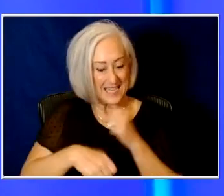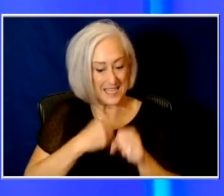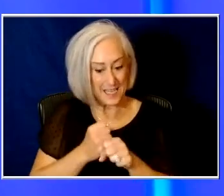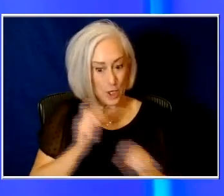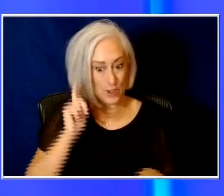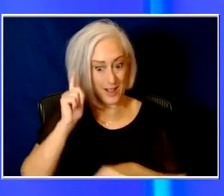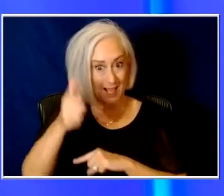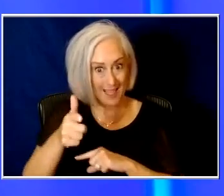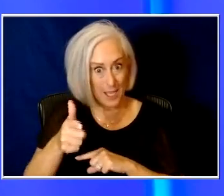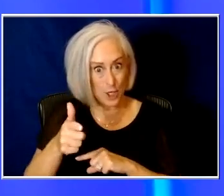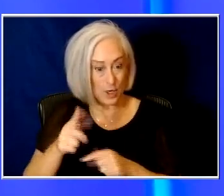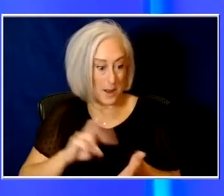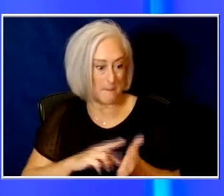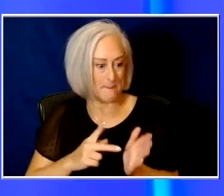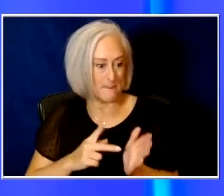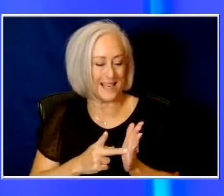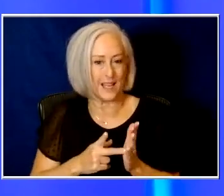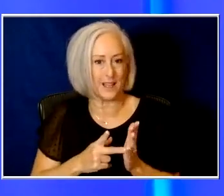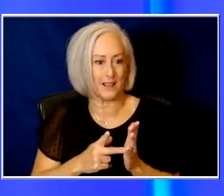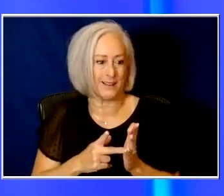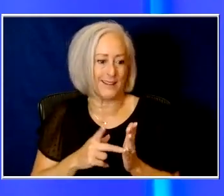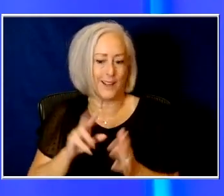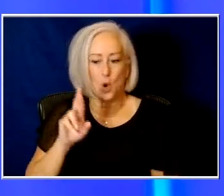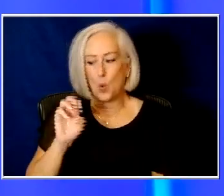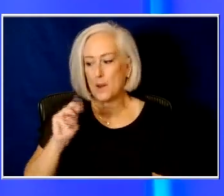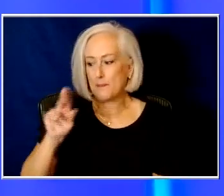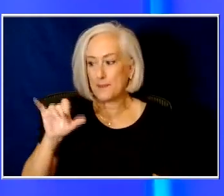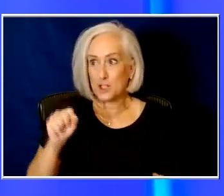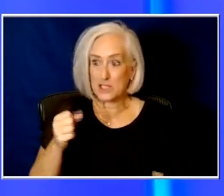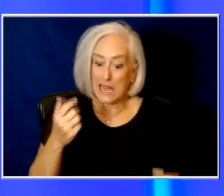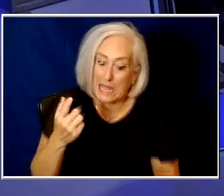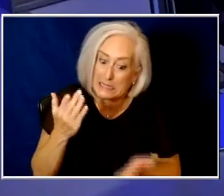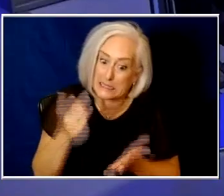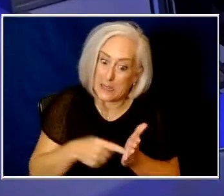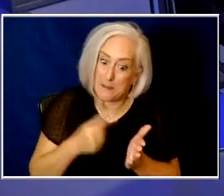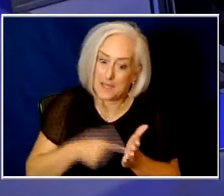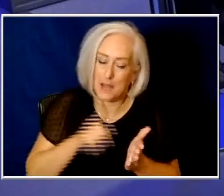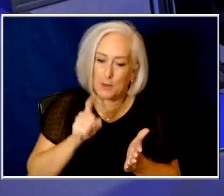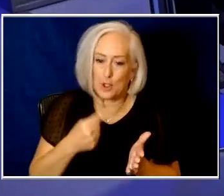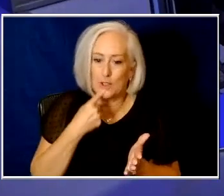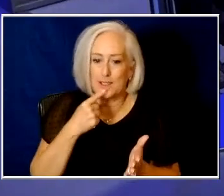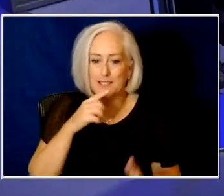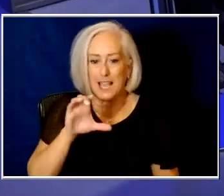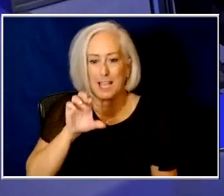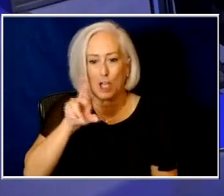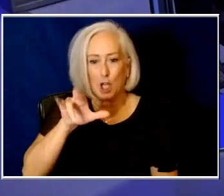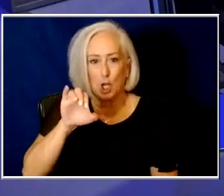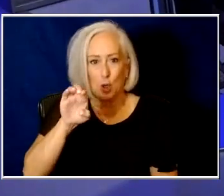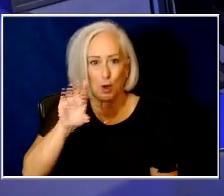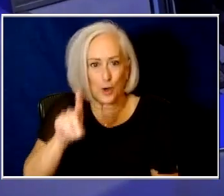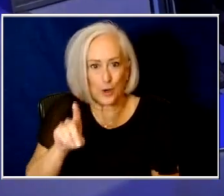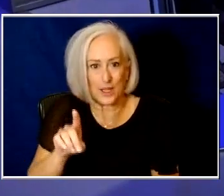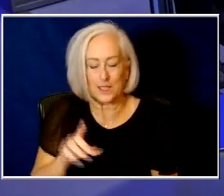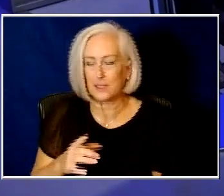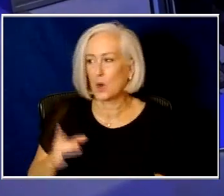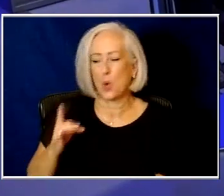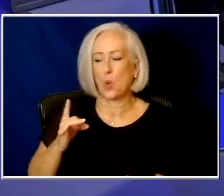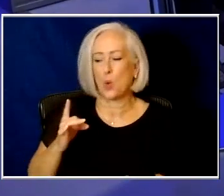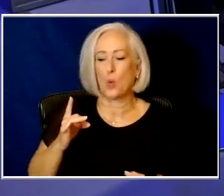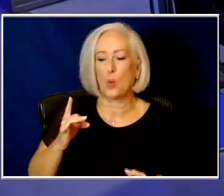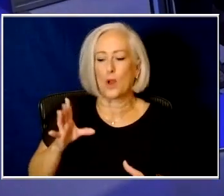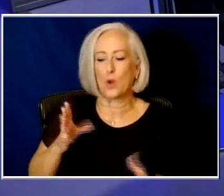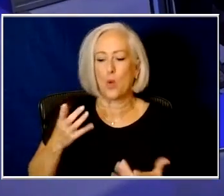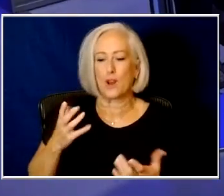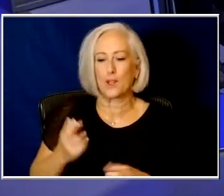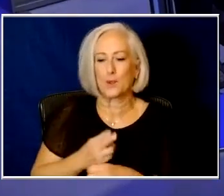remission. At some point we can say she's cured. No, we hate to use that word. Yeah. Okay, here's my last important question for you, and then I got a question for Tricia, then we're